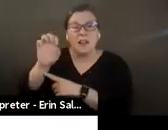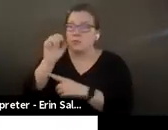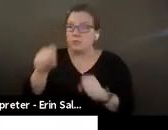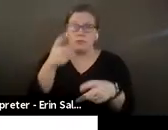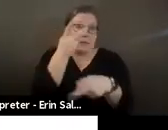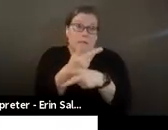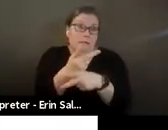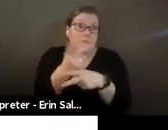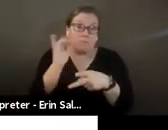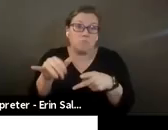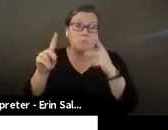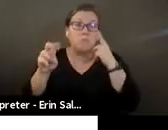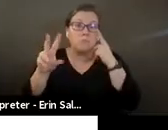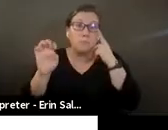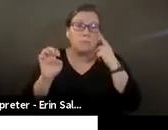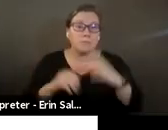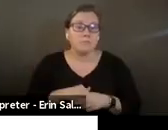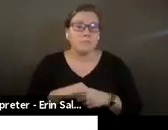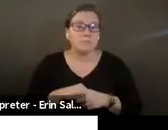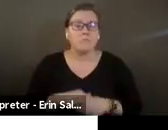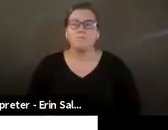the device. Next slide.